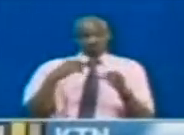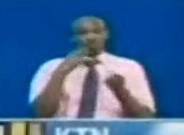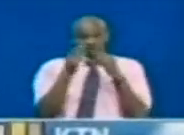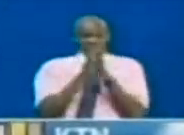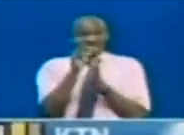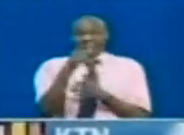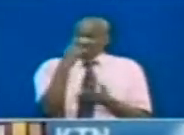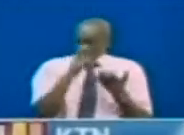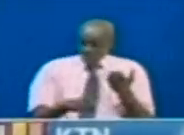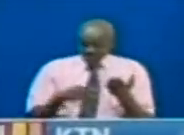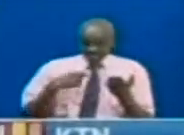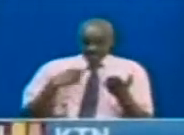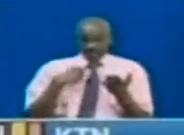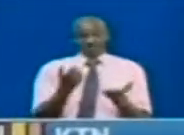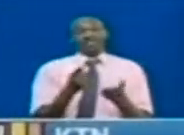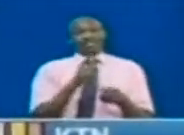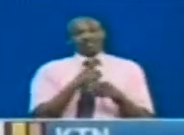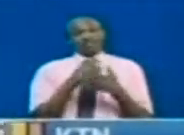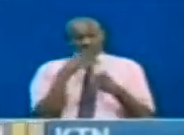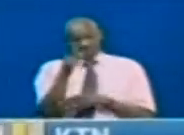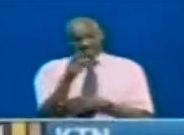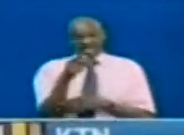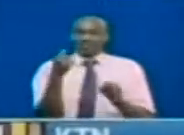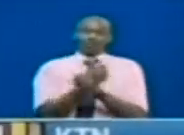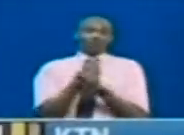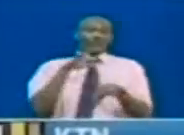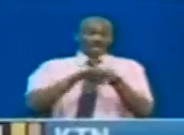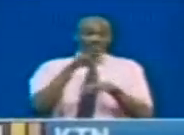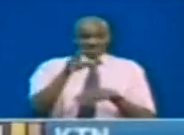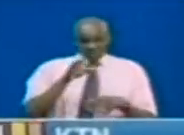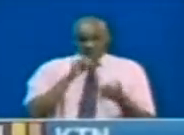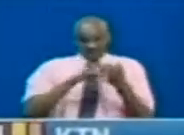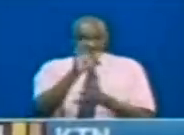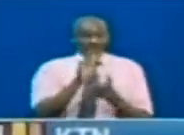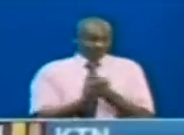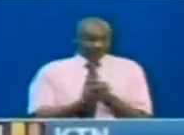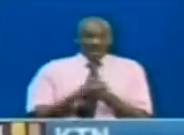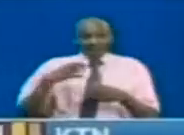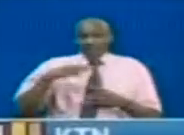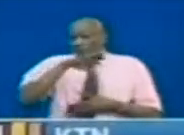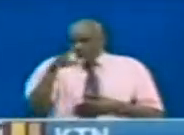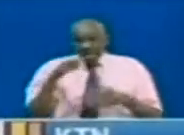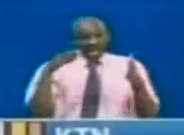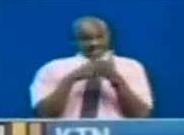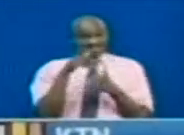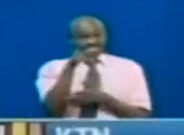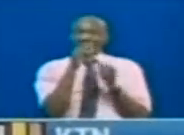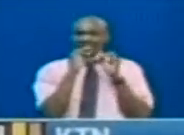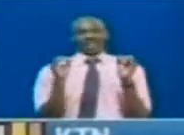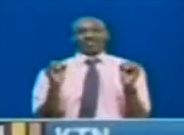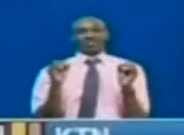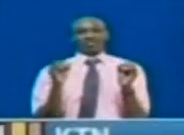her have, to the time of airing this story, borne no fruit. However, not everyone is against the implicated